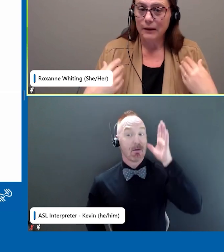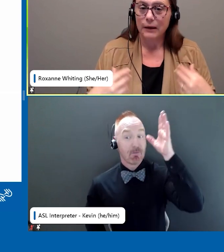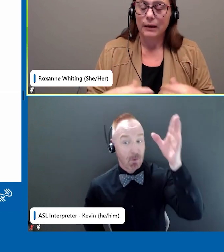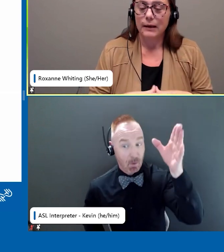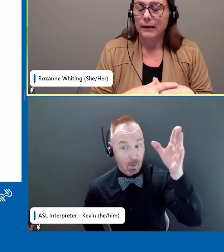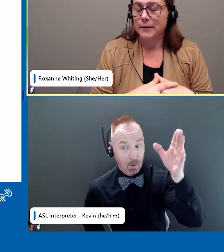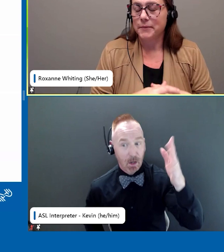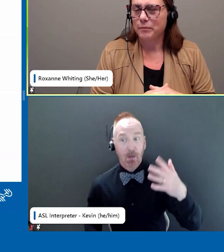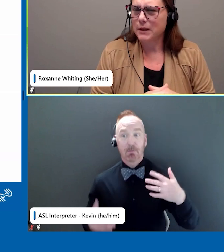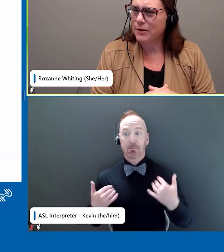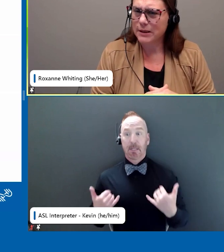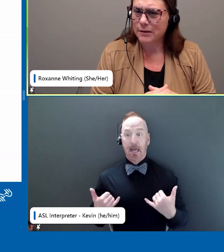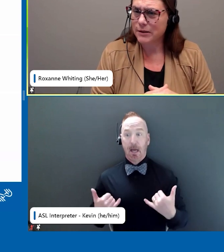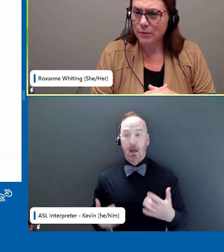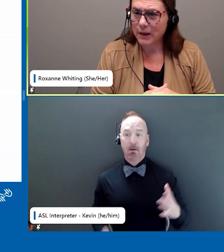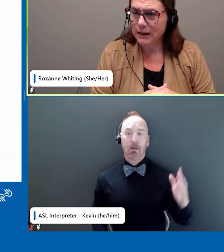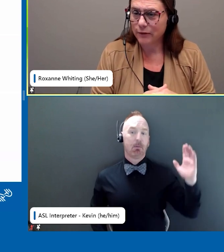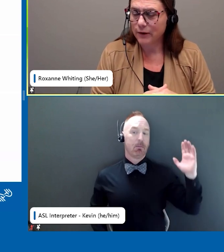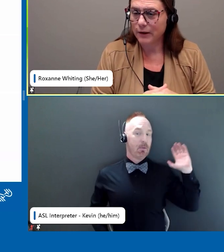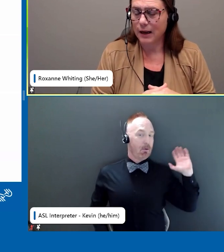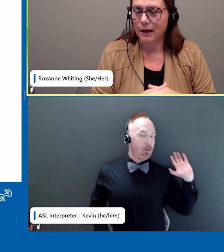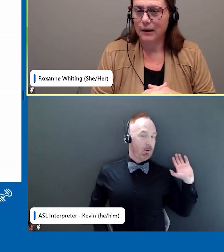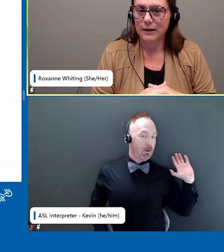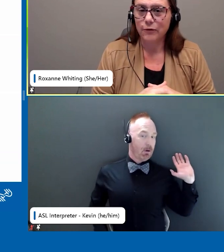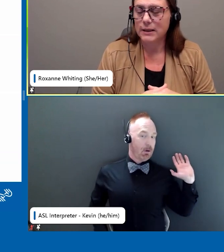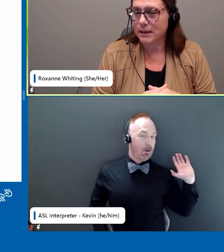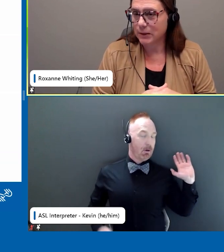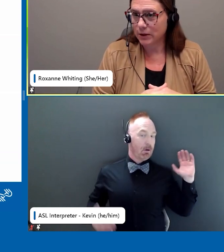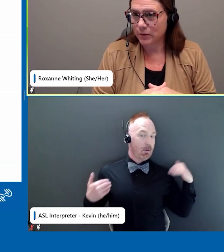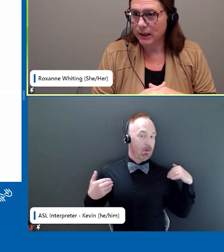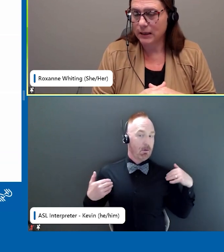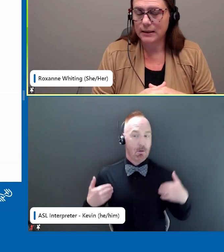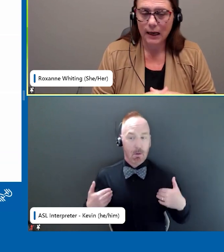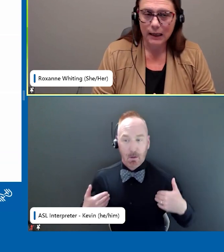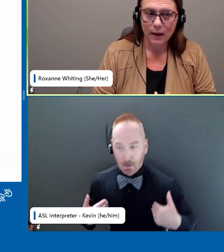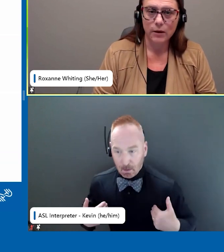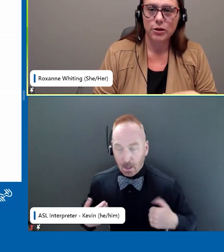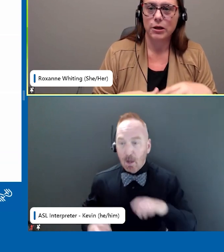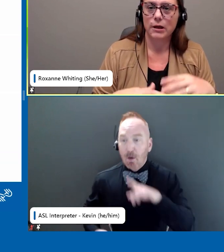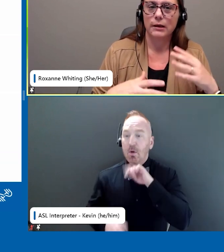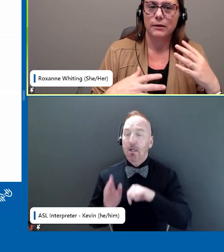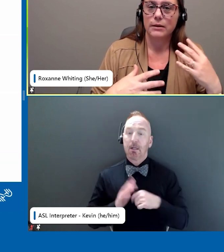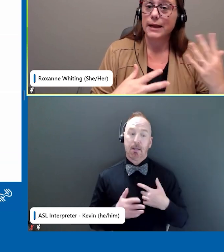time. There's so many different differences between sign